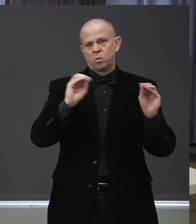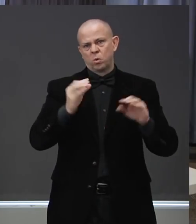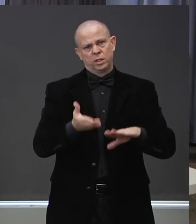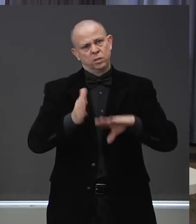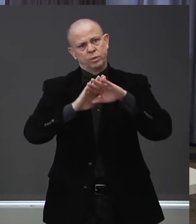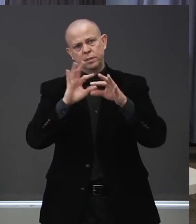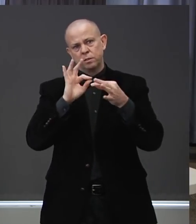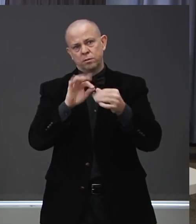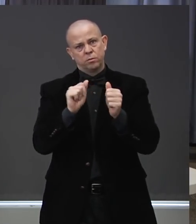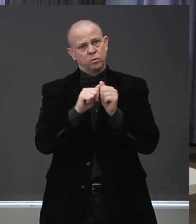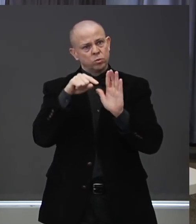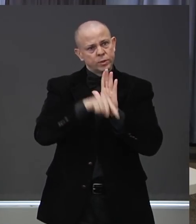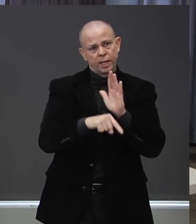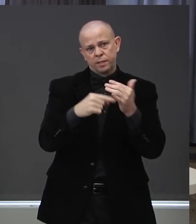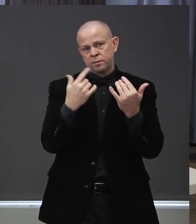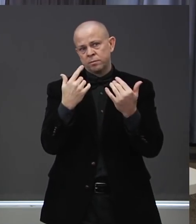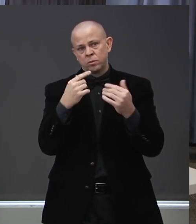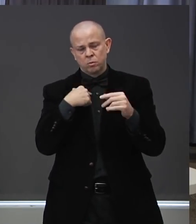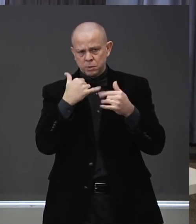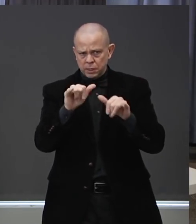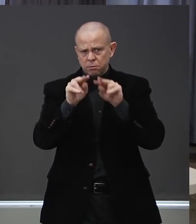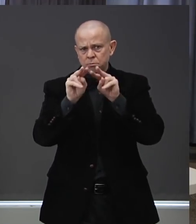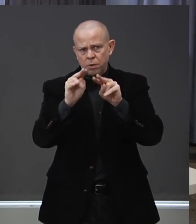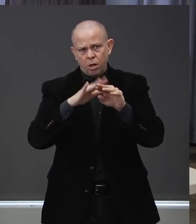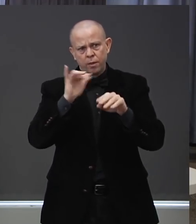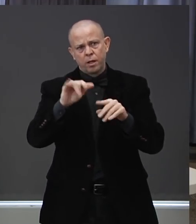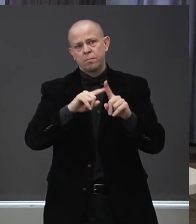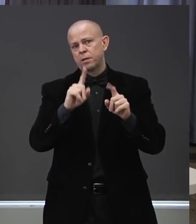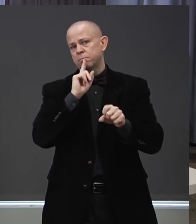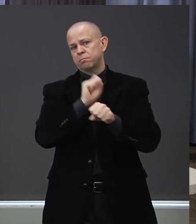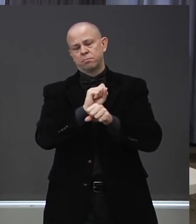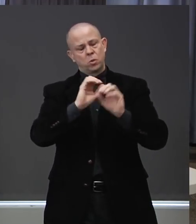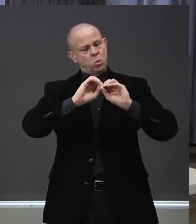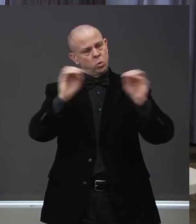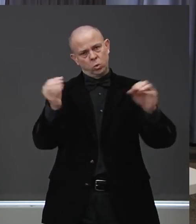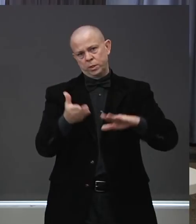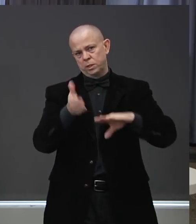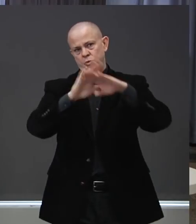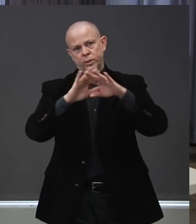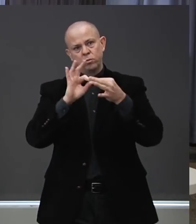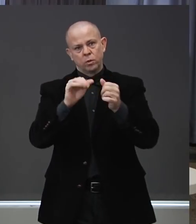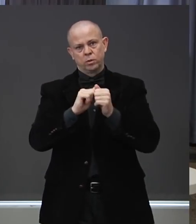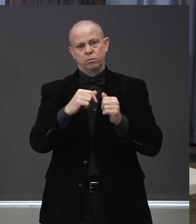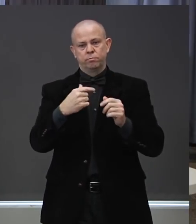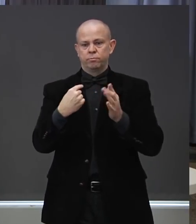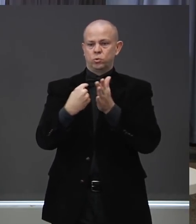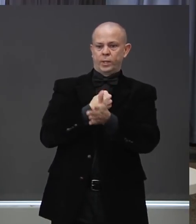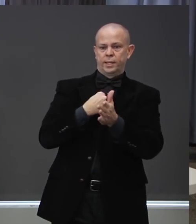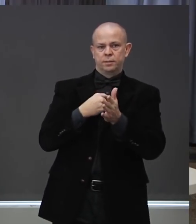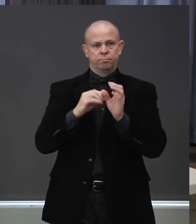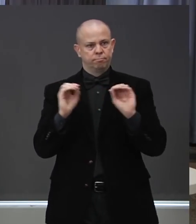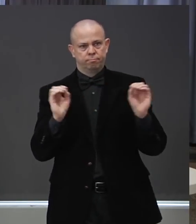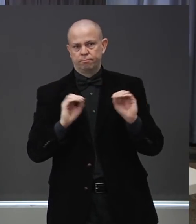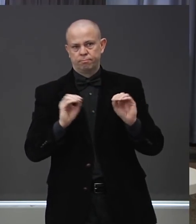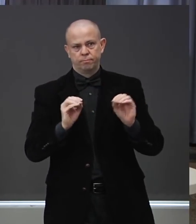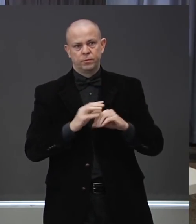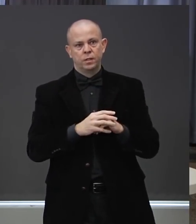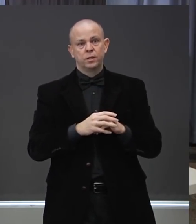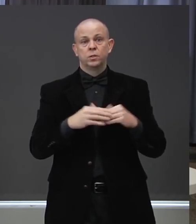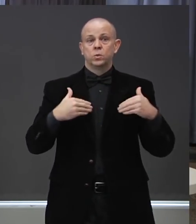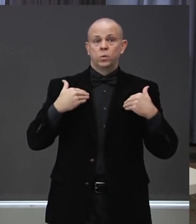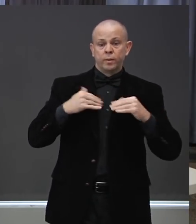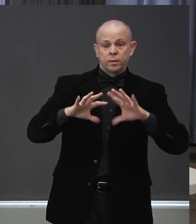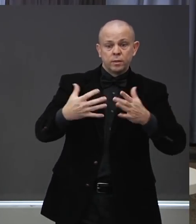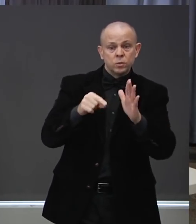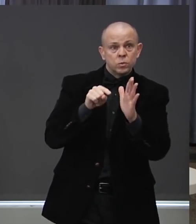that, but there's been no increase. In terms of youth suicides, we have data from emergency department visits,